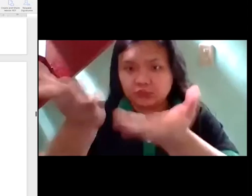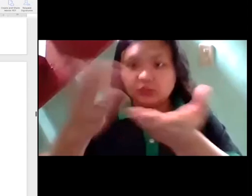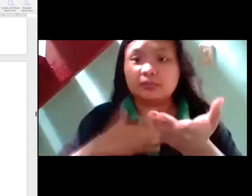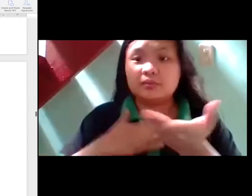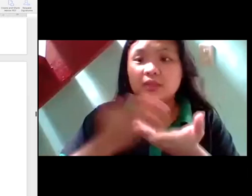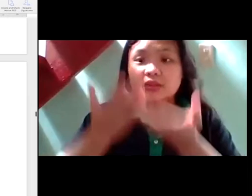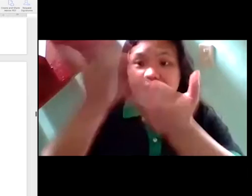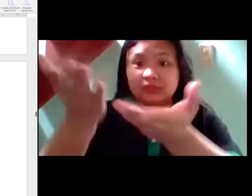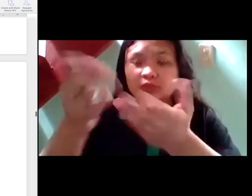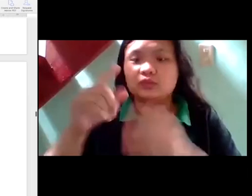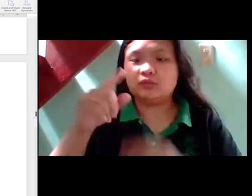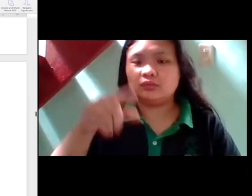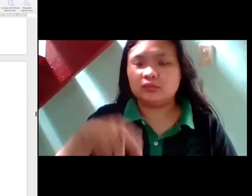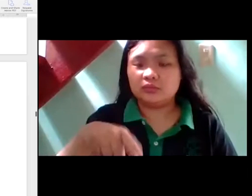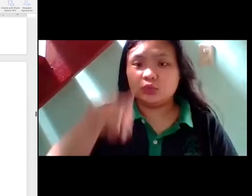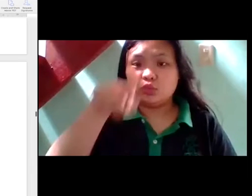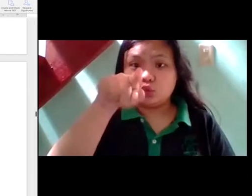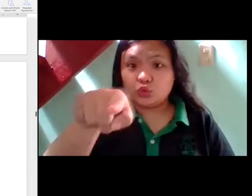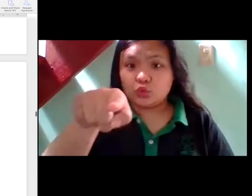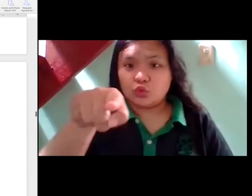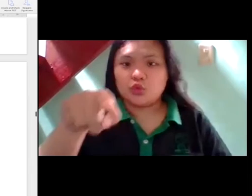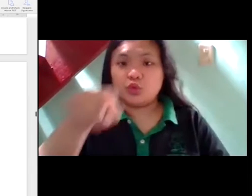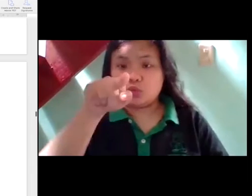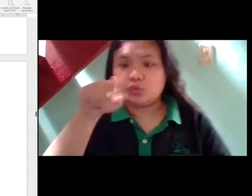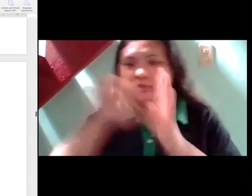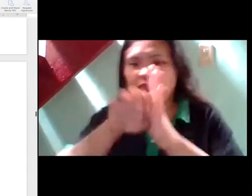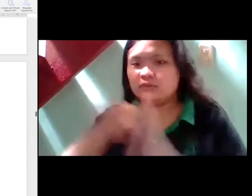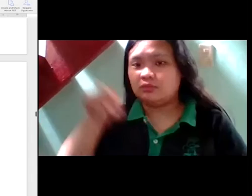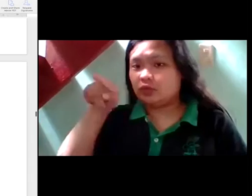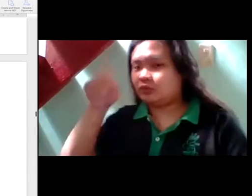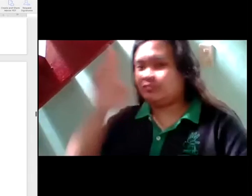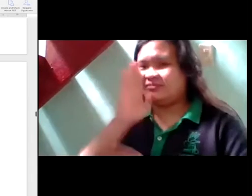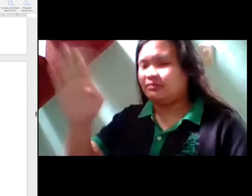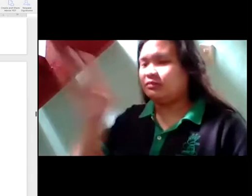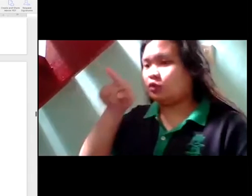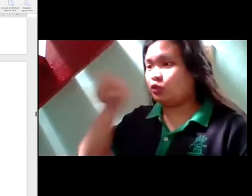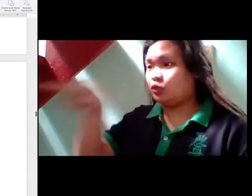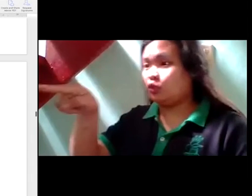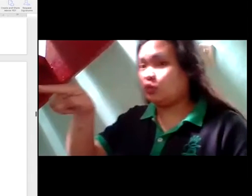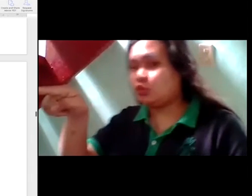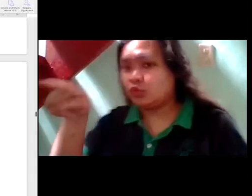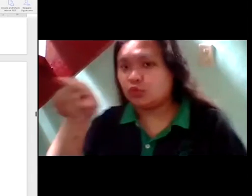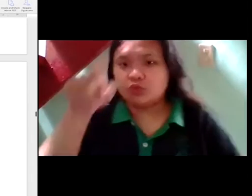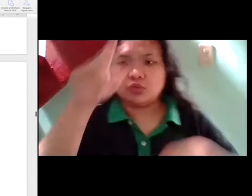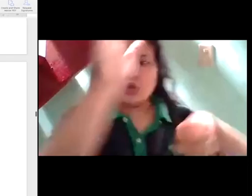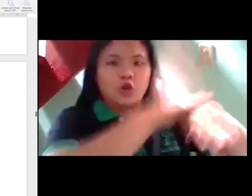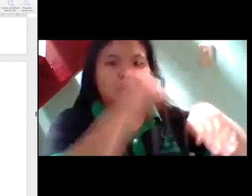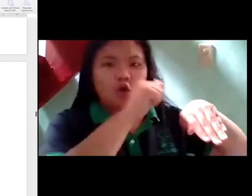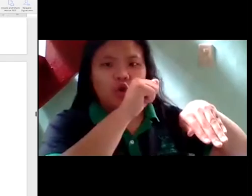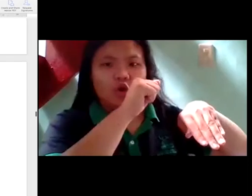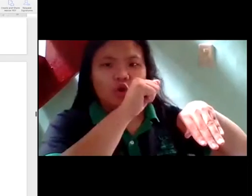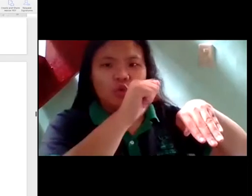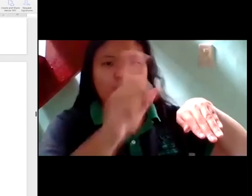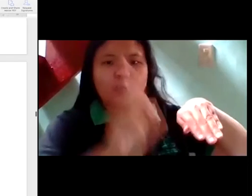Anyway, I suggest that we use you, so you